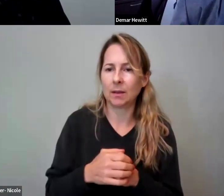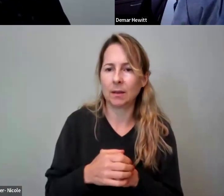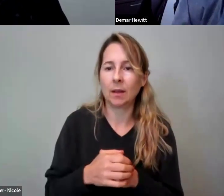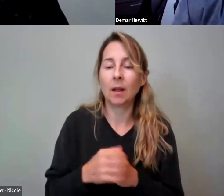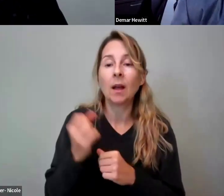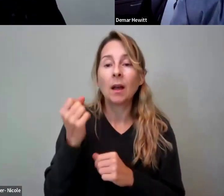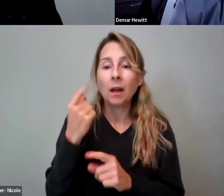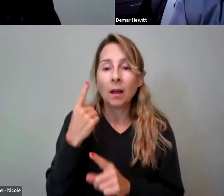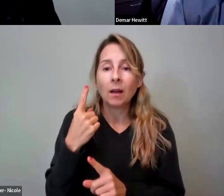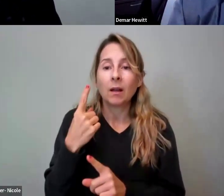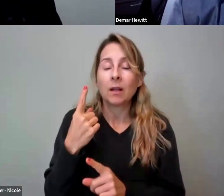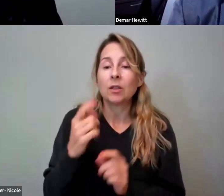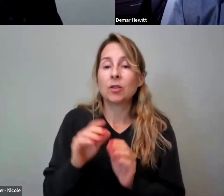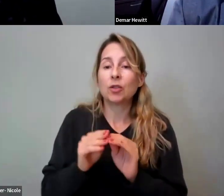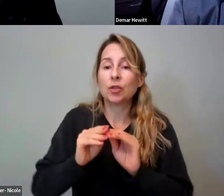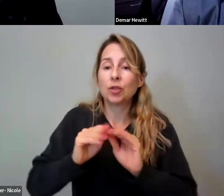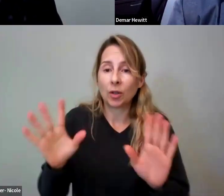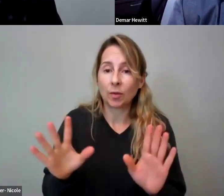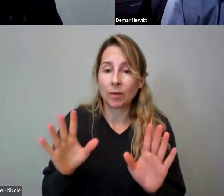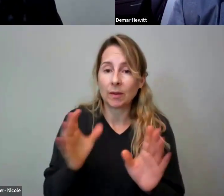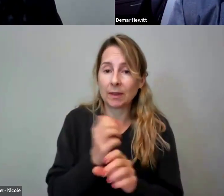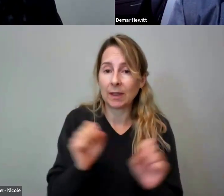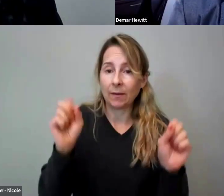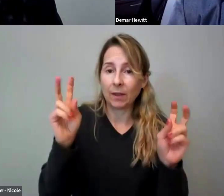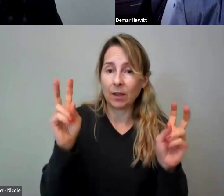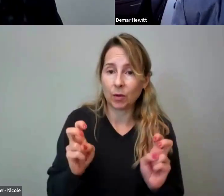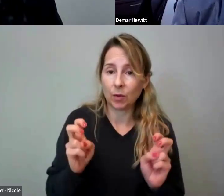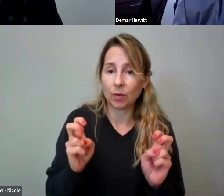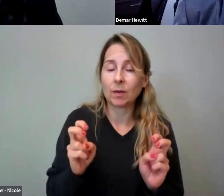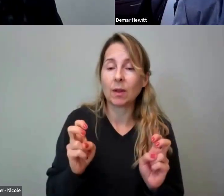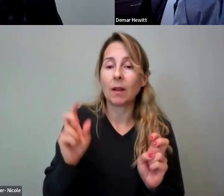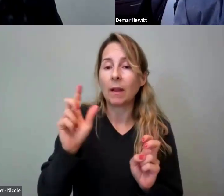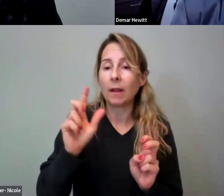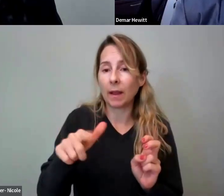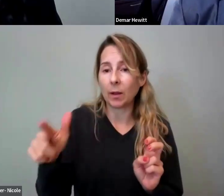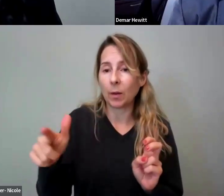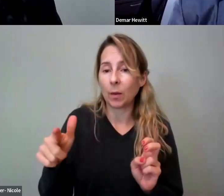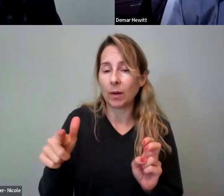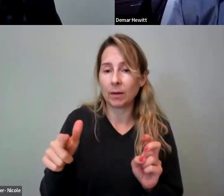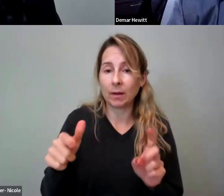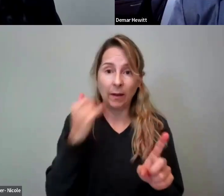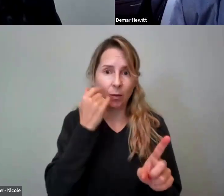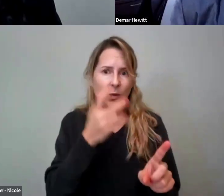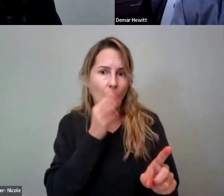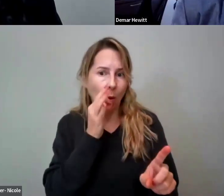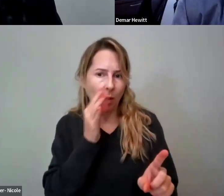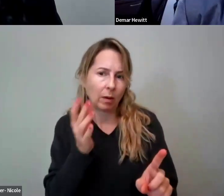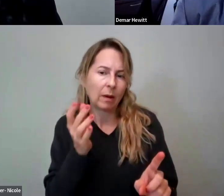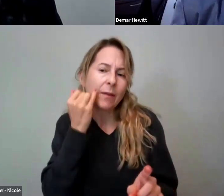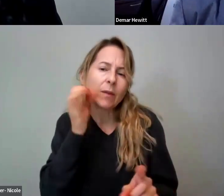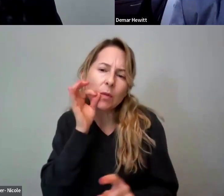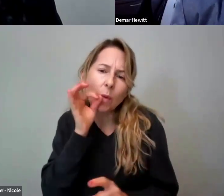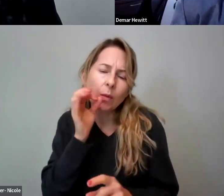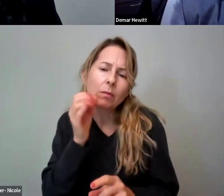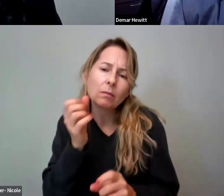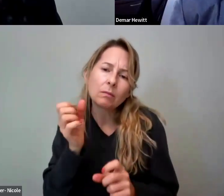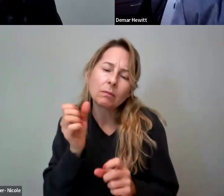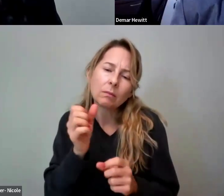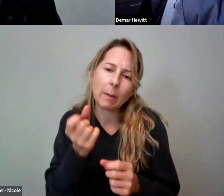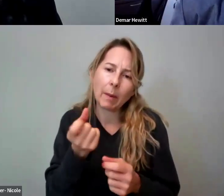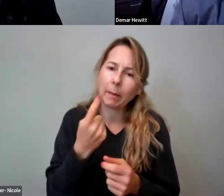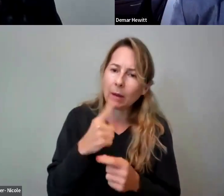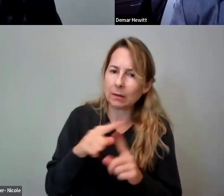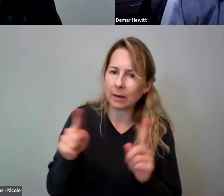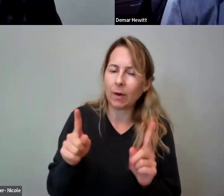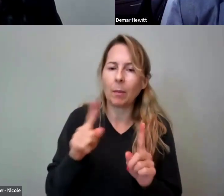for general safety reasons, for the landlord to, if you're smoking medical cannabis, I'm saying there are other ways of consuming medical cannabis,